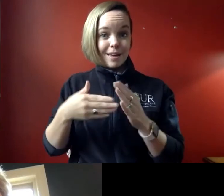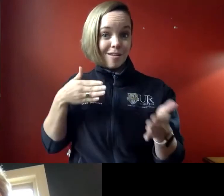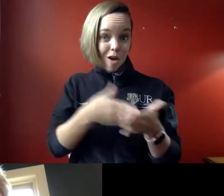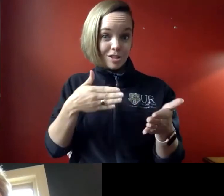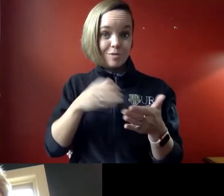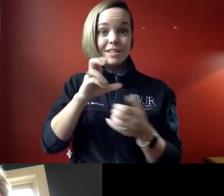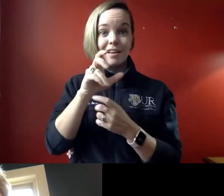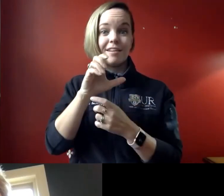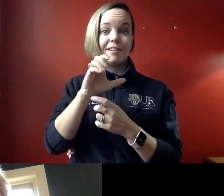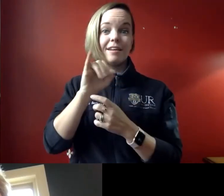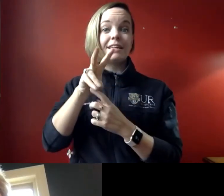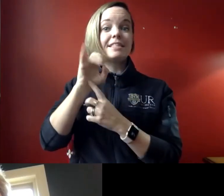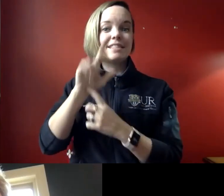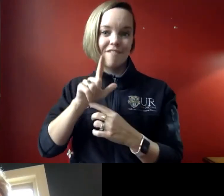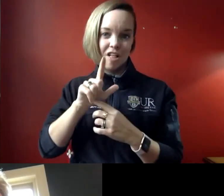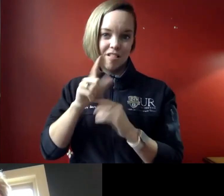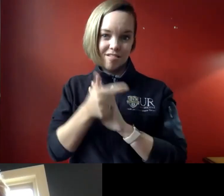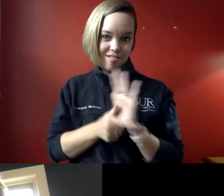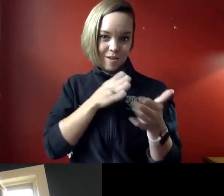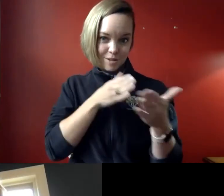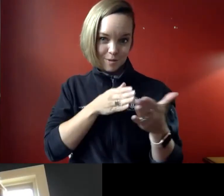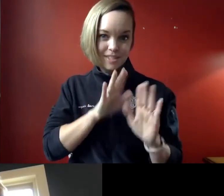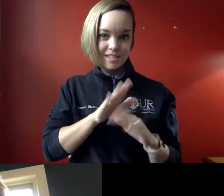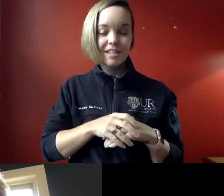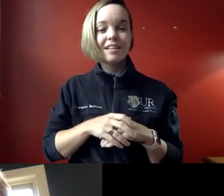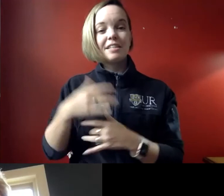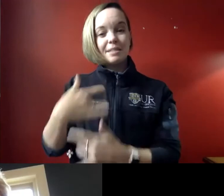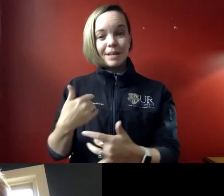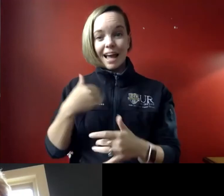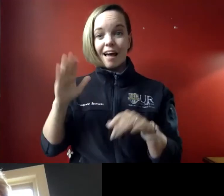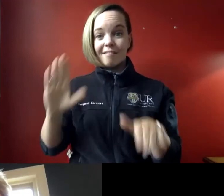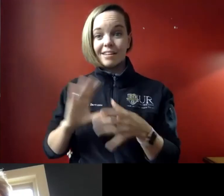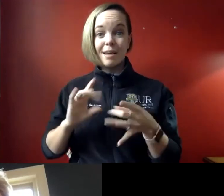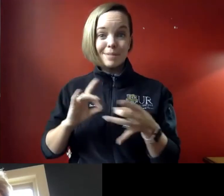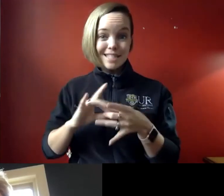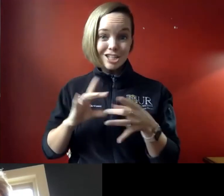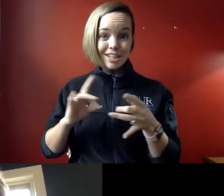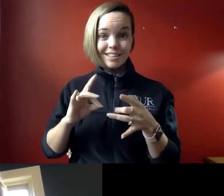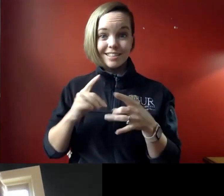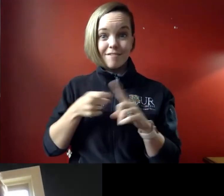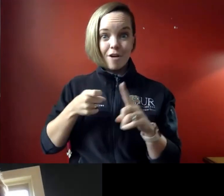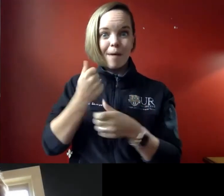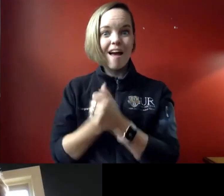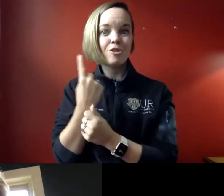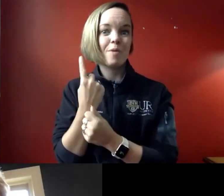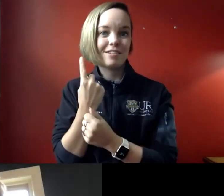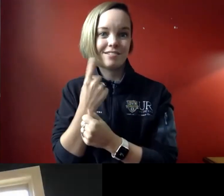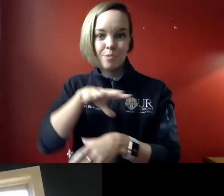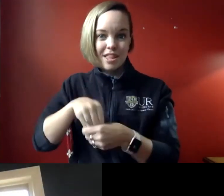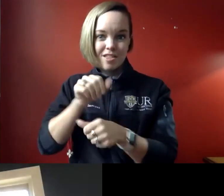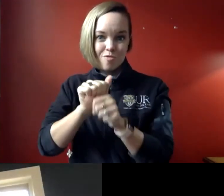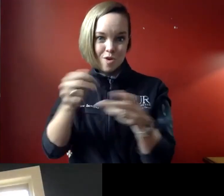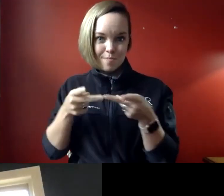civil cases, what typically happens is there are depositions or reports taken of everybody in the workplace. Did they